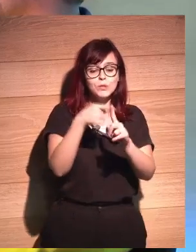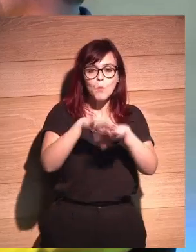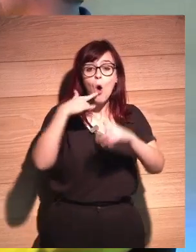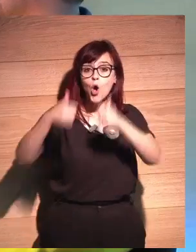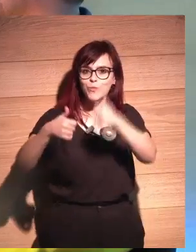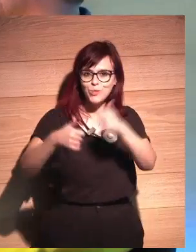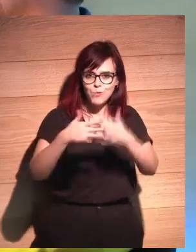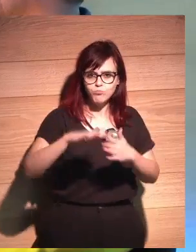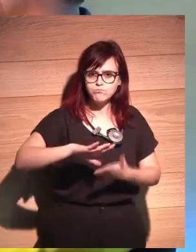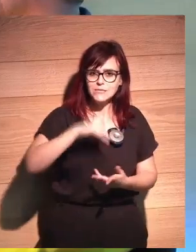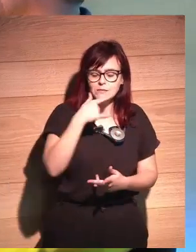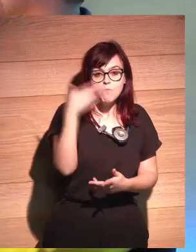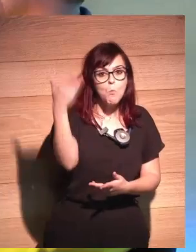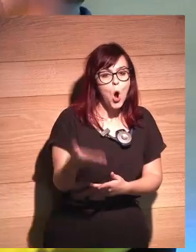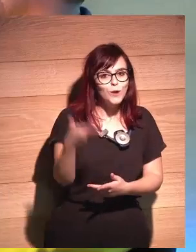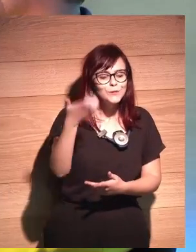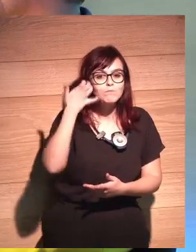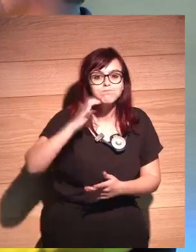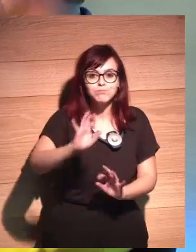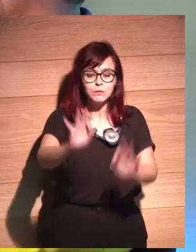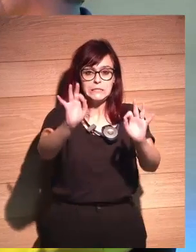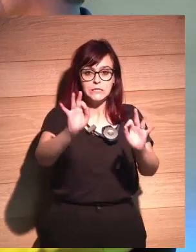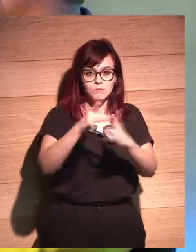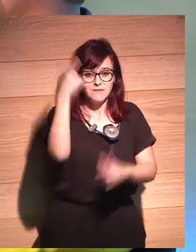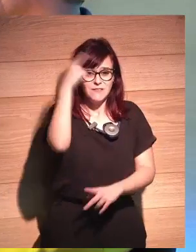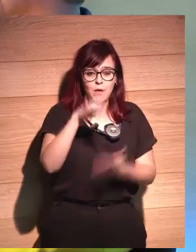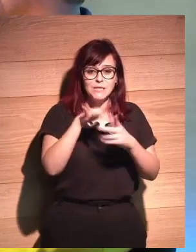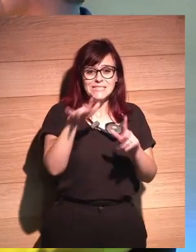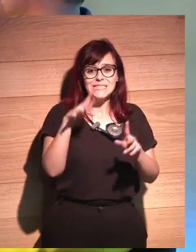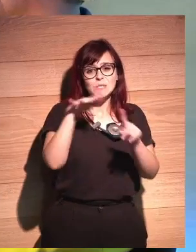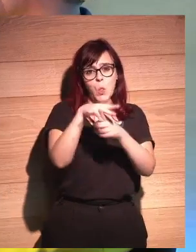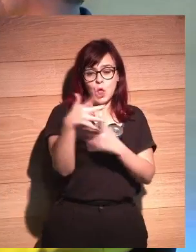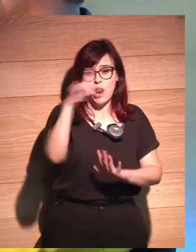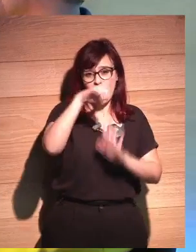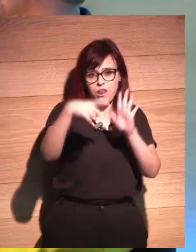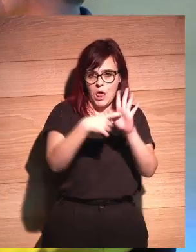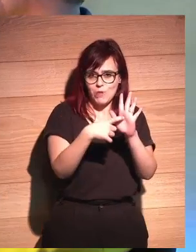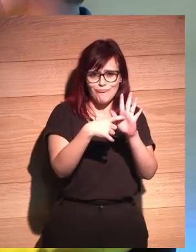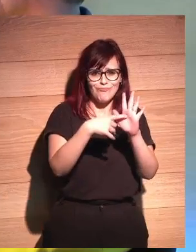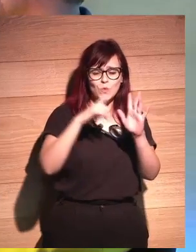key. In competitively speaking, is very relevant. Now there's a